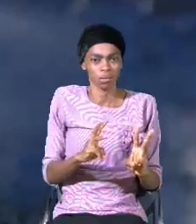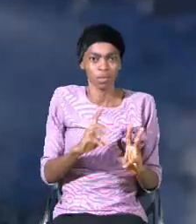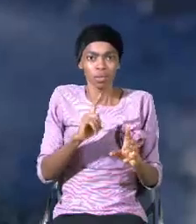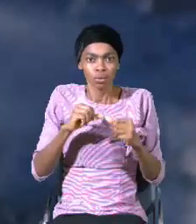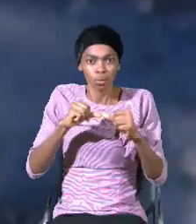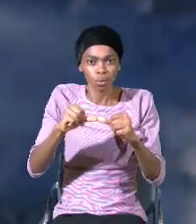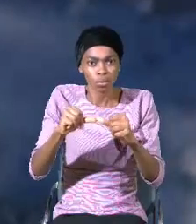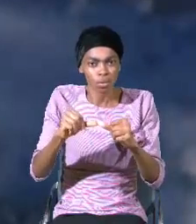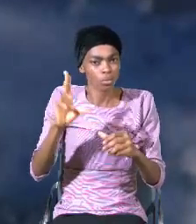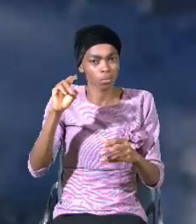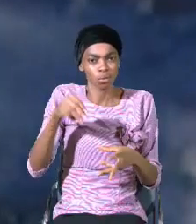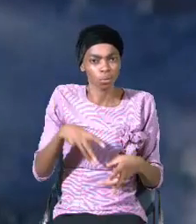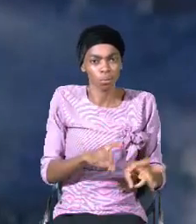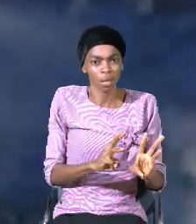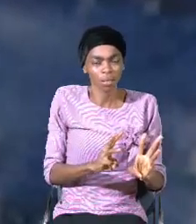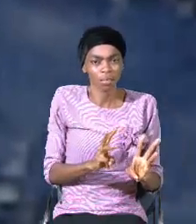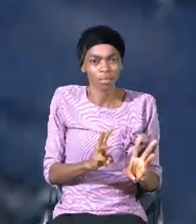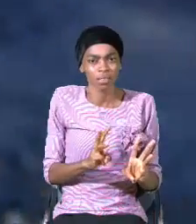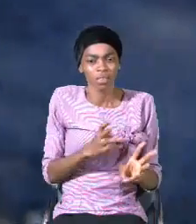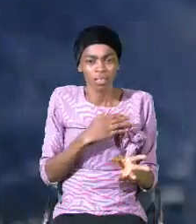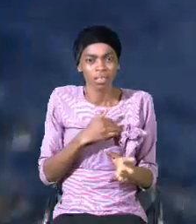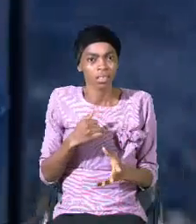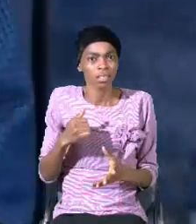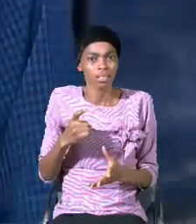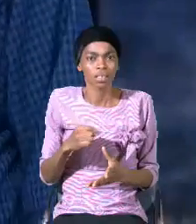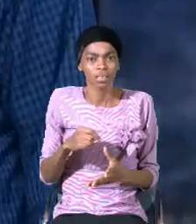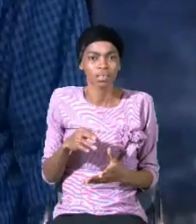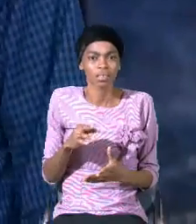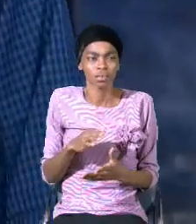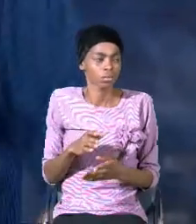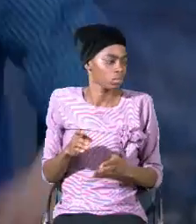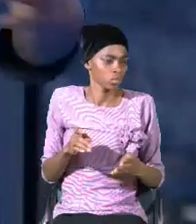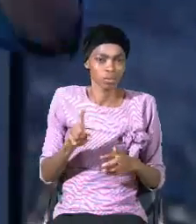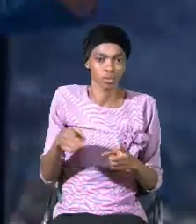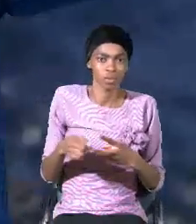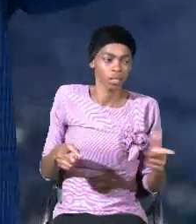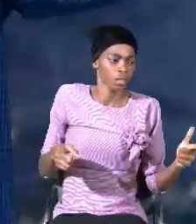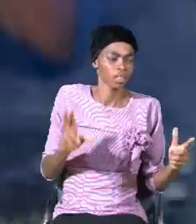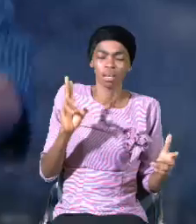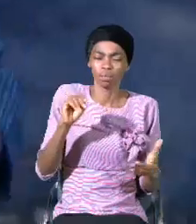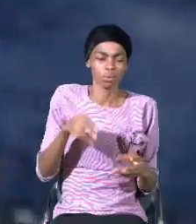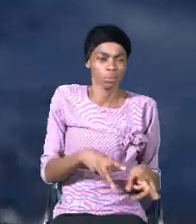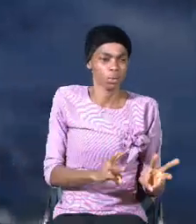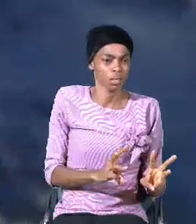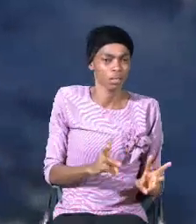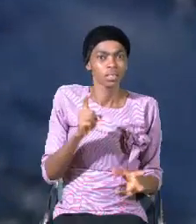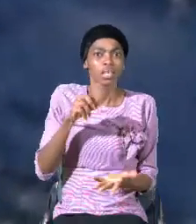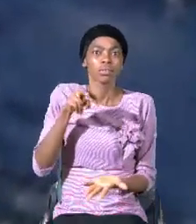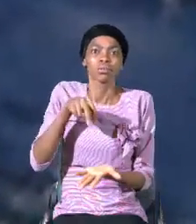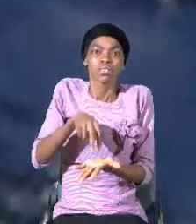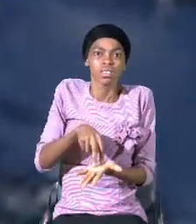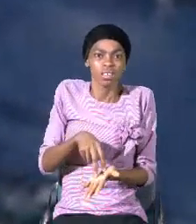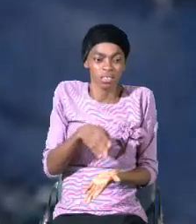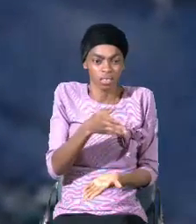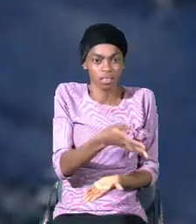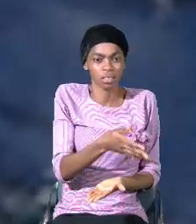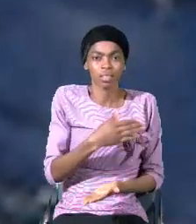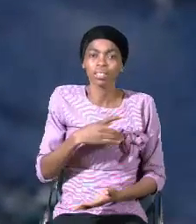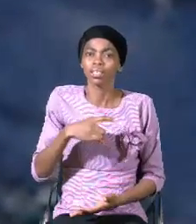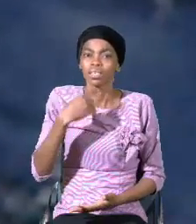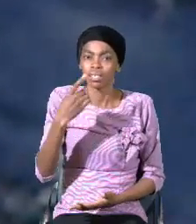forward, they cannot. And to move sideways, they cannot. They're just there. And I say,